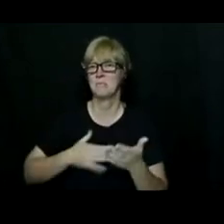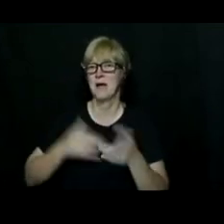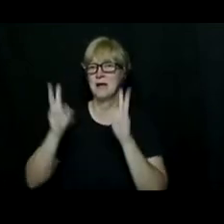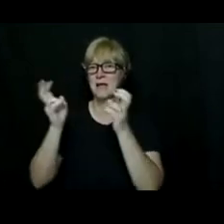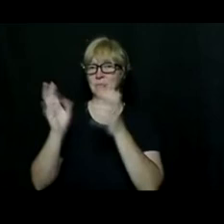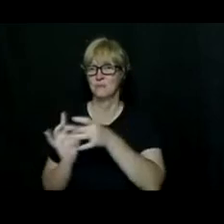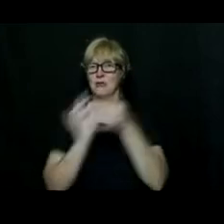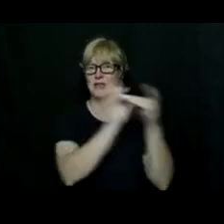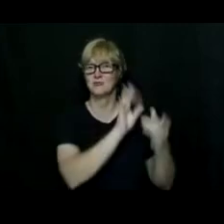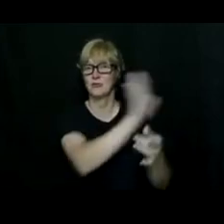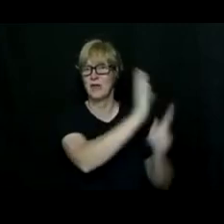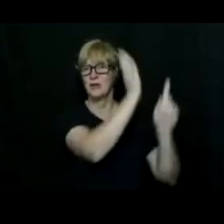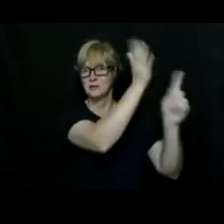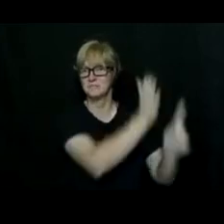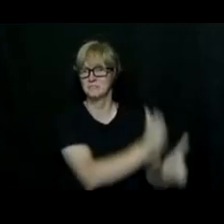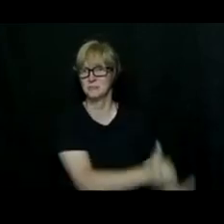presented. So,